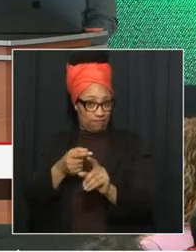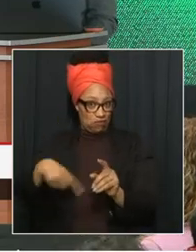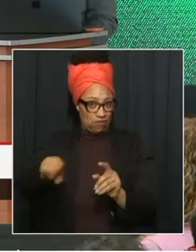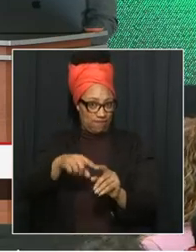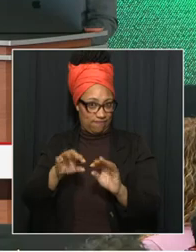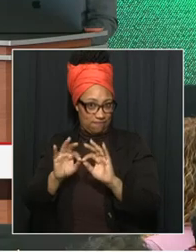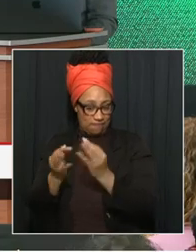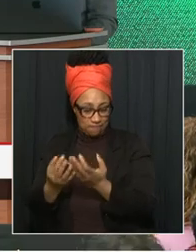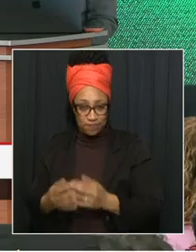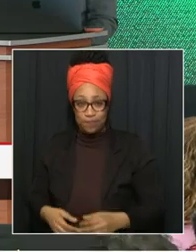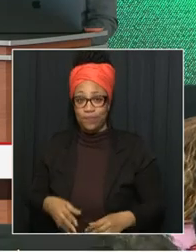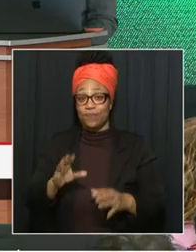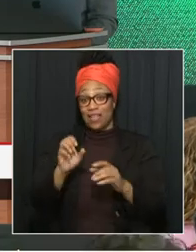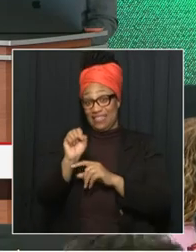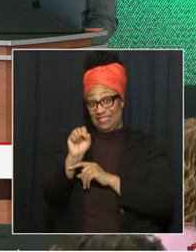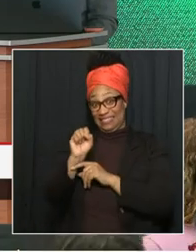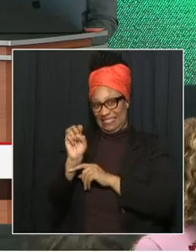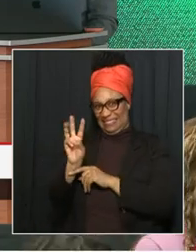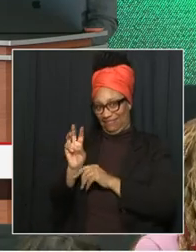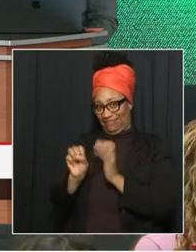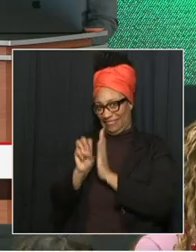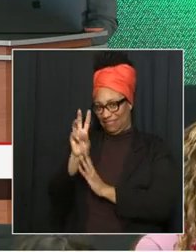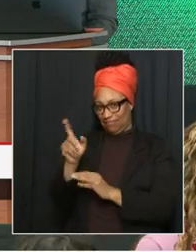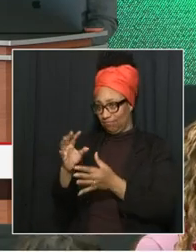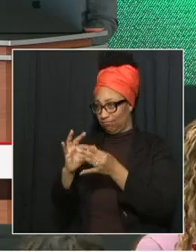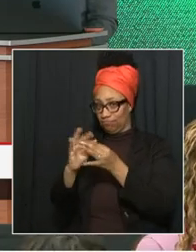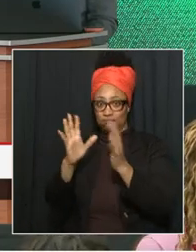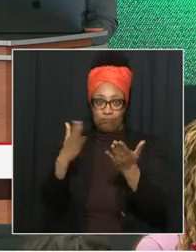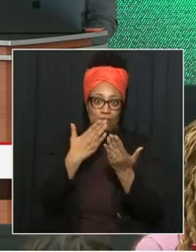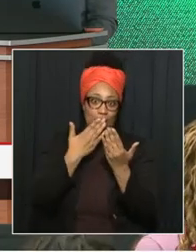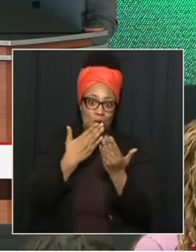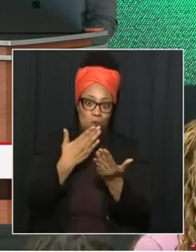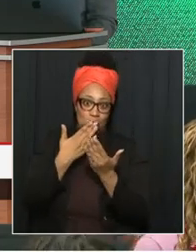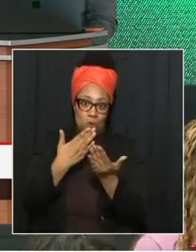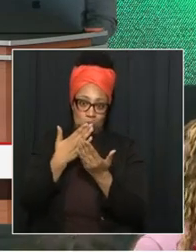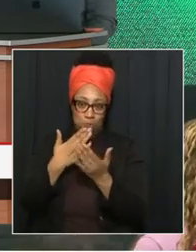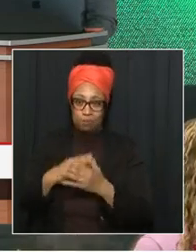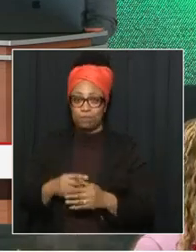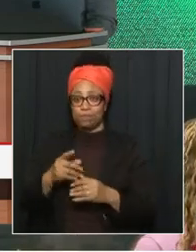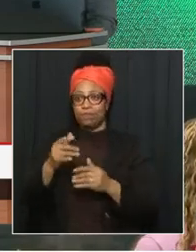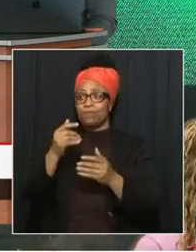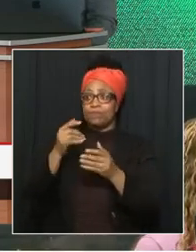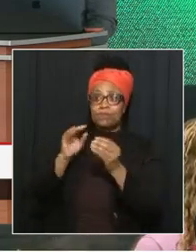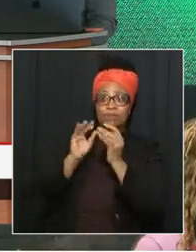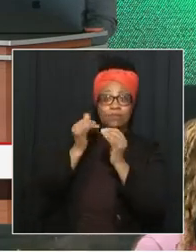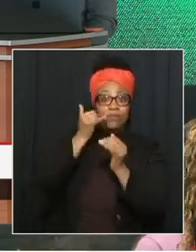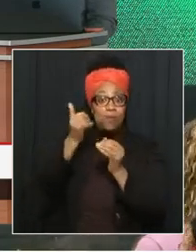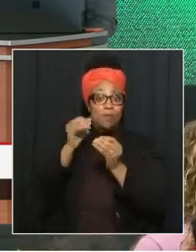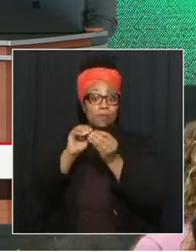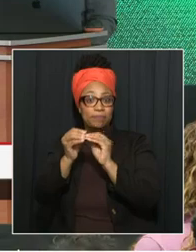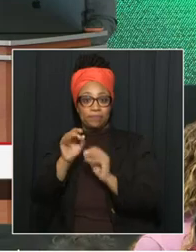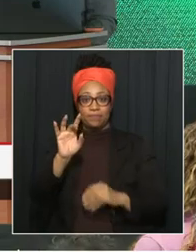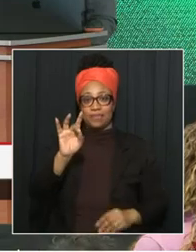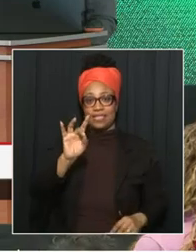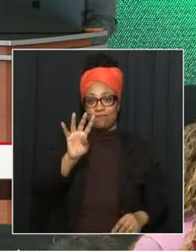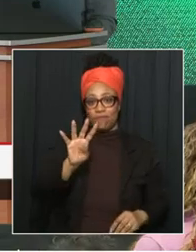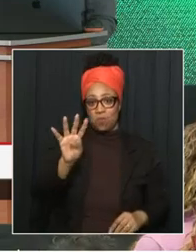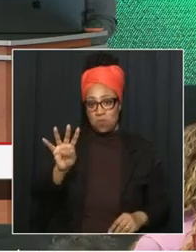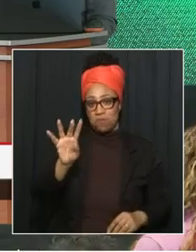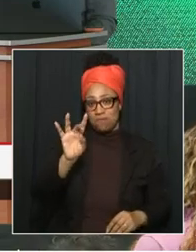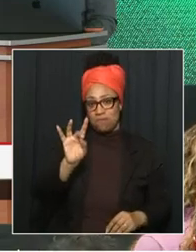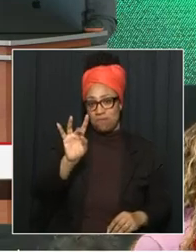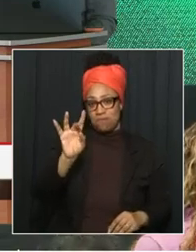844-881-1314 and press 0 if you have a question. We're going to try another phone call now for Miss Alice in Ward 5. Miss Alice, if you go ahead, we can hear